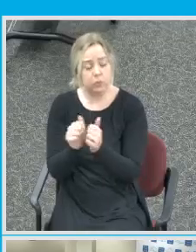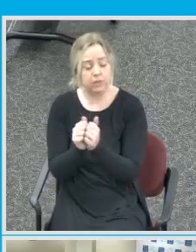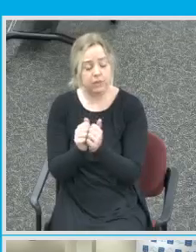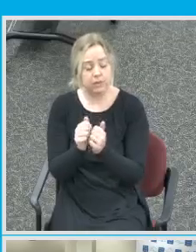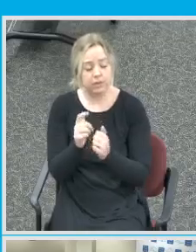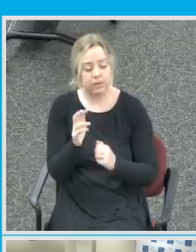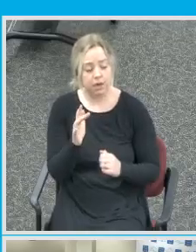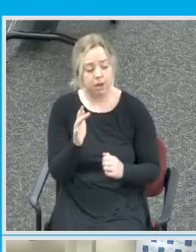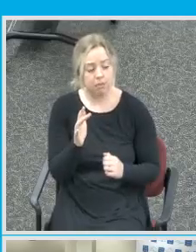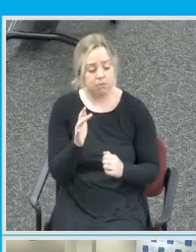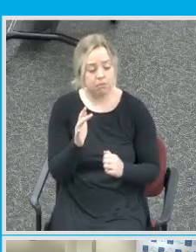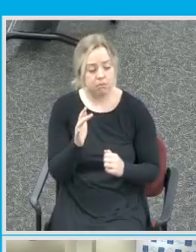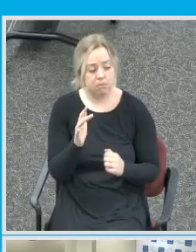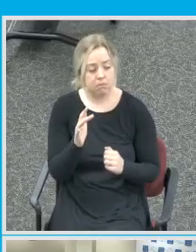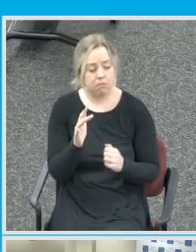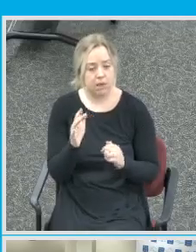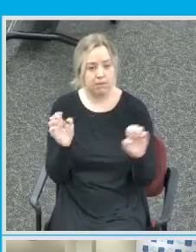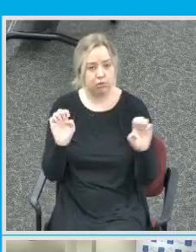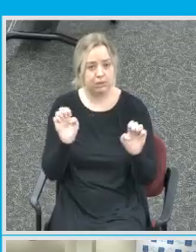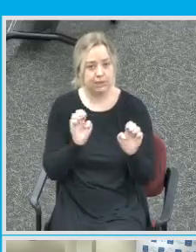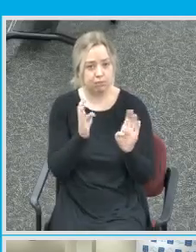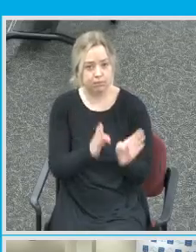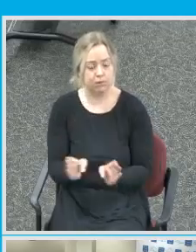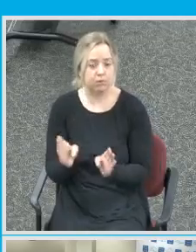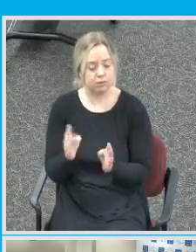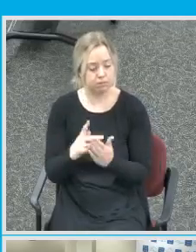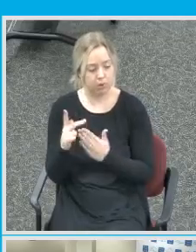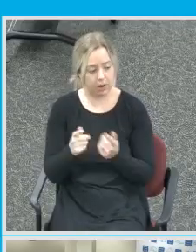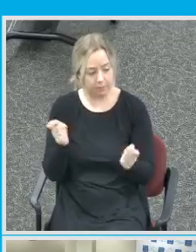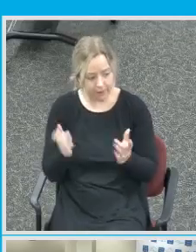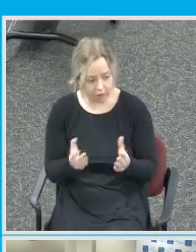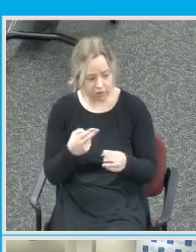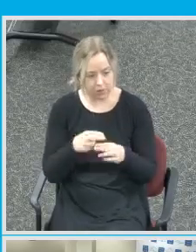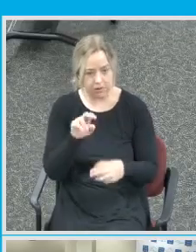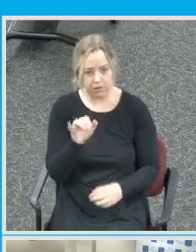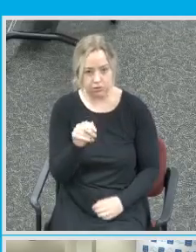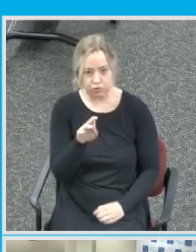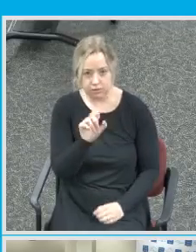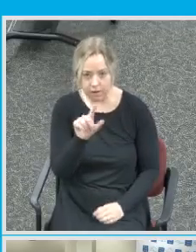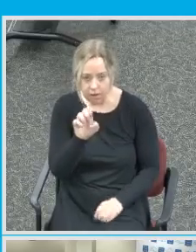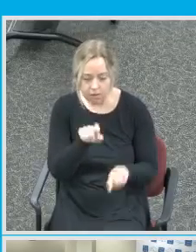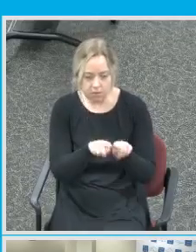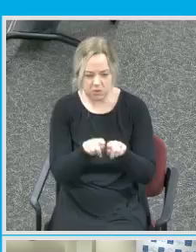preparedness program manager, Janelle McNair, and then we also have some